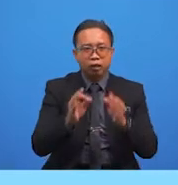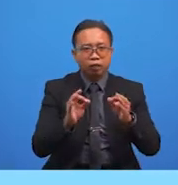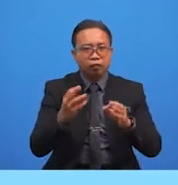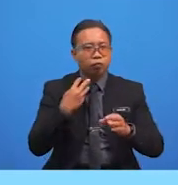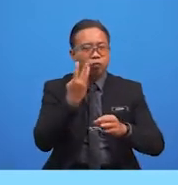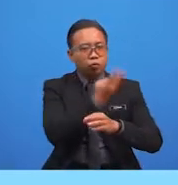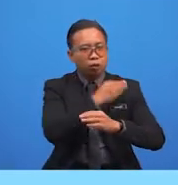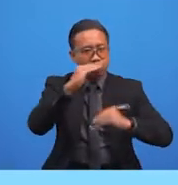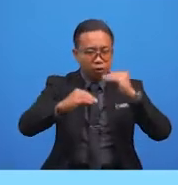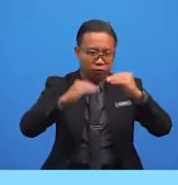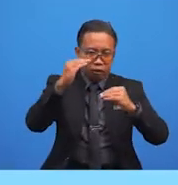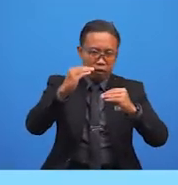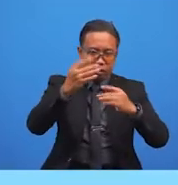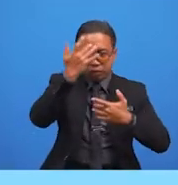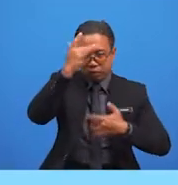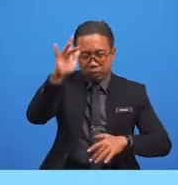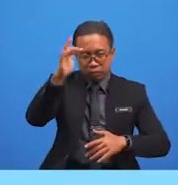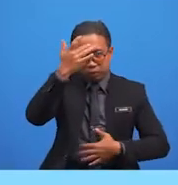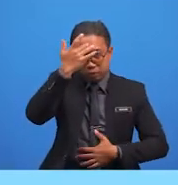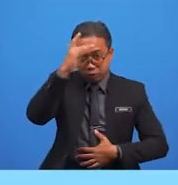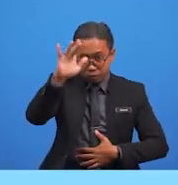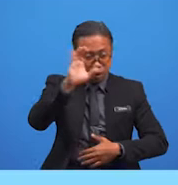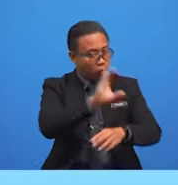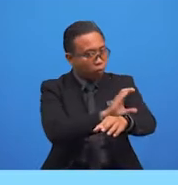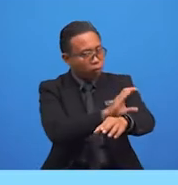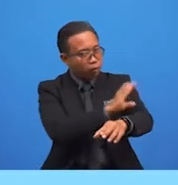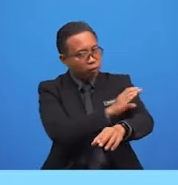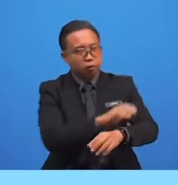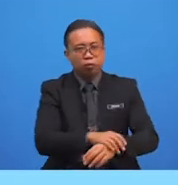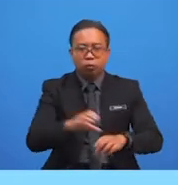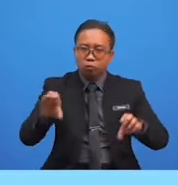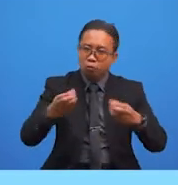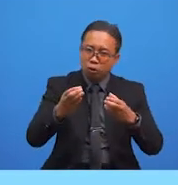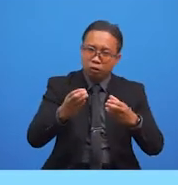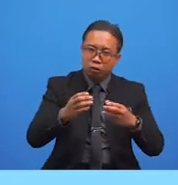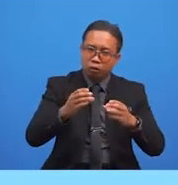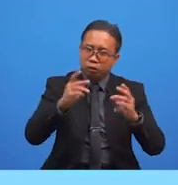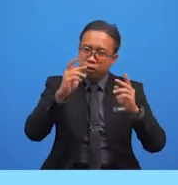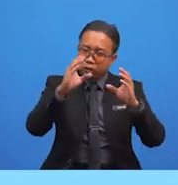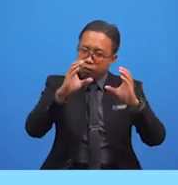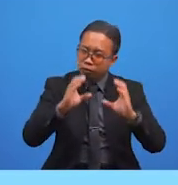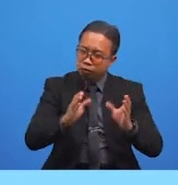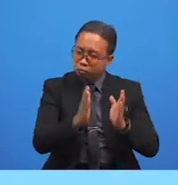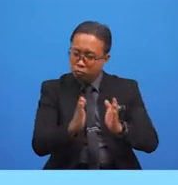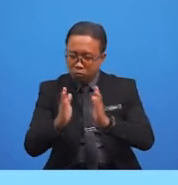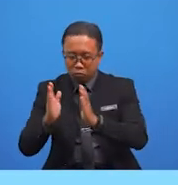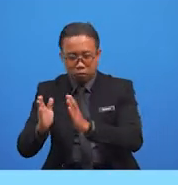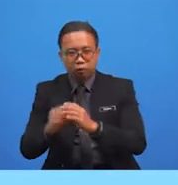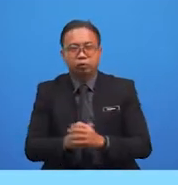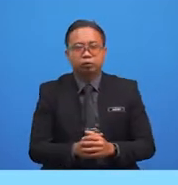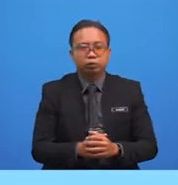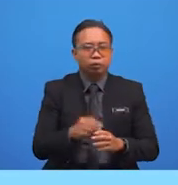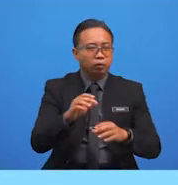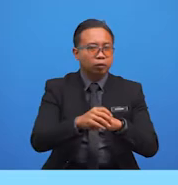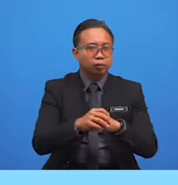If we develop smart computers, they will perform the tasks specified and instructed by